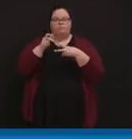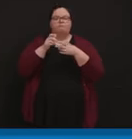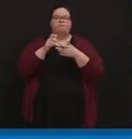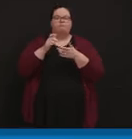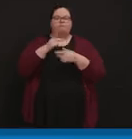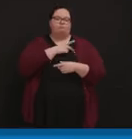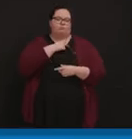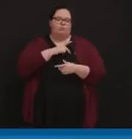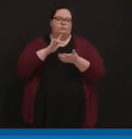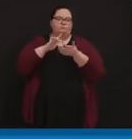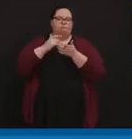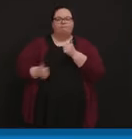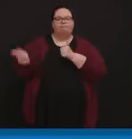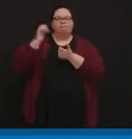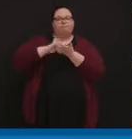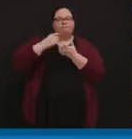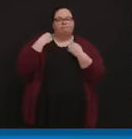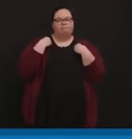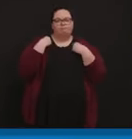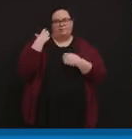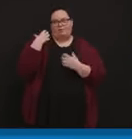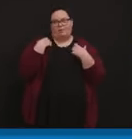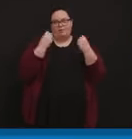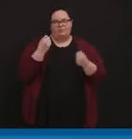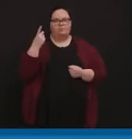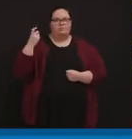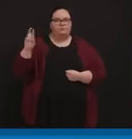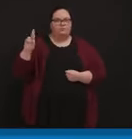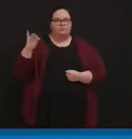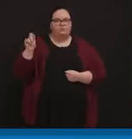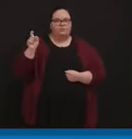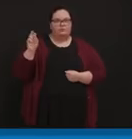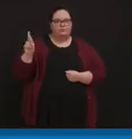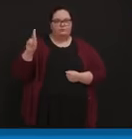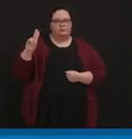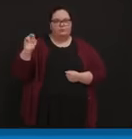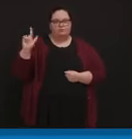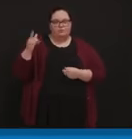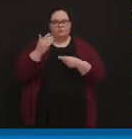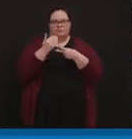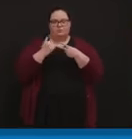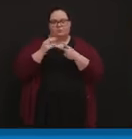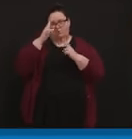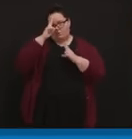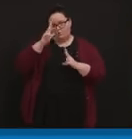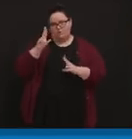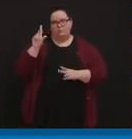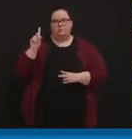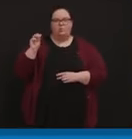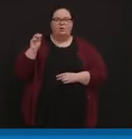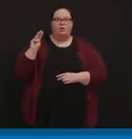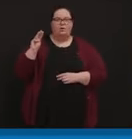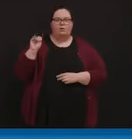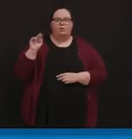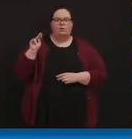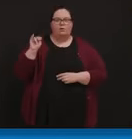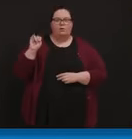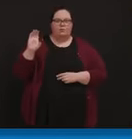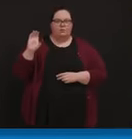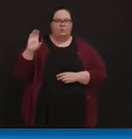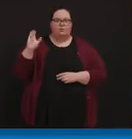the province's Chief Medical Officer of Health, Dr. Jennifer Russell, and the Honourable Dominic Cardy, Minister of Education and